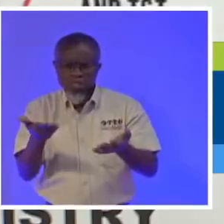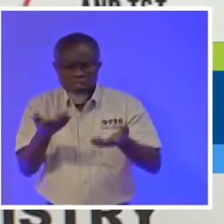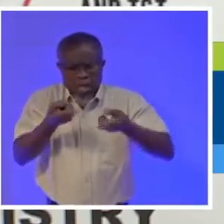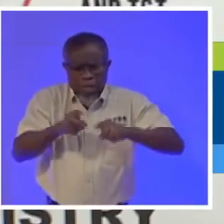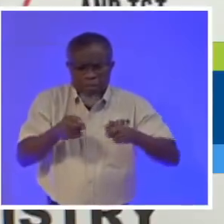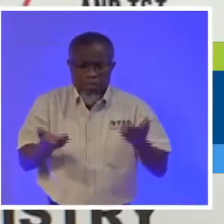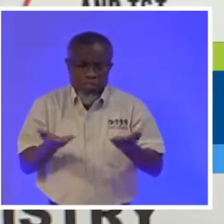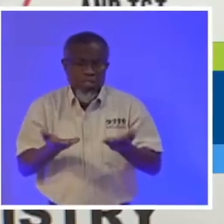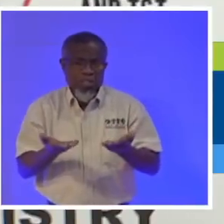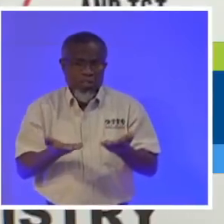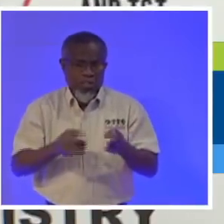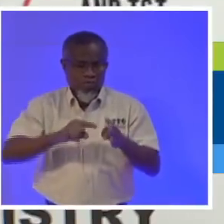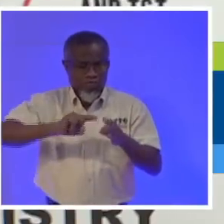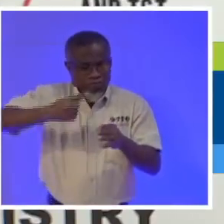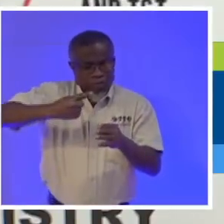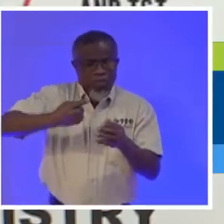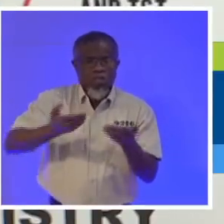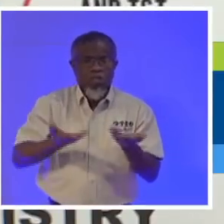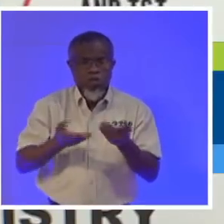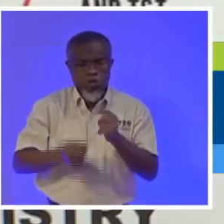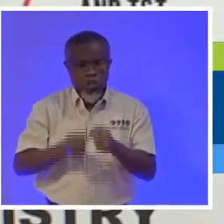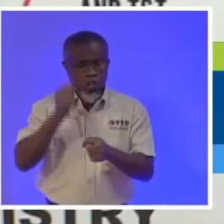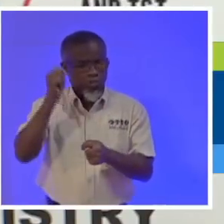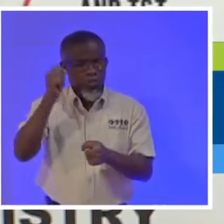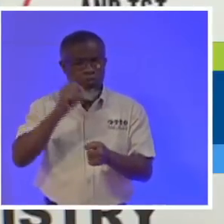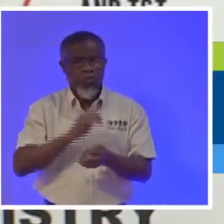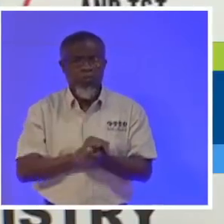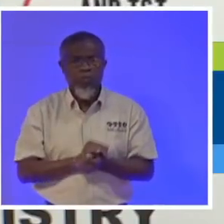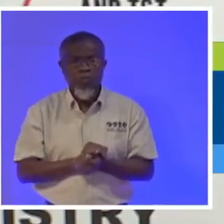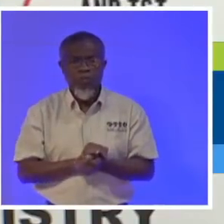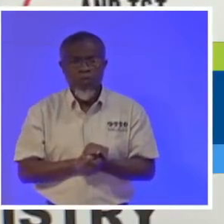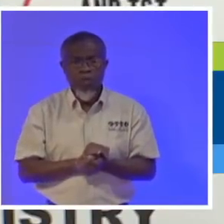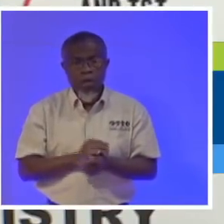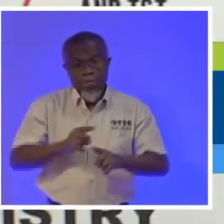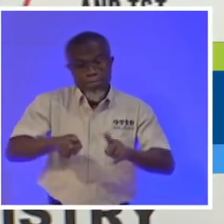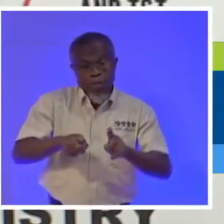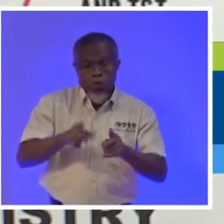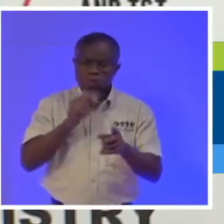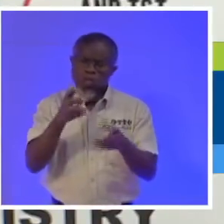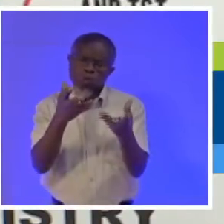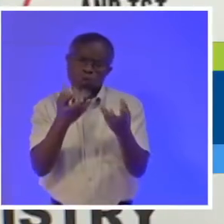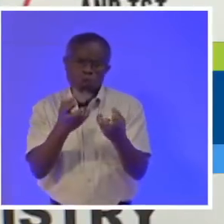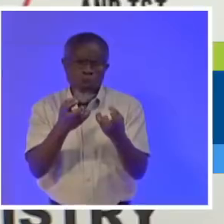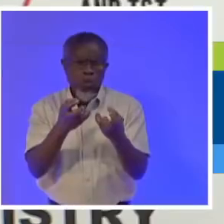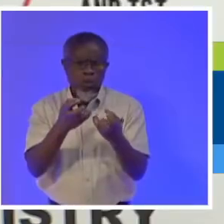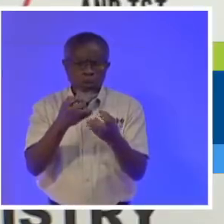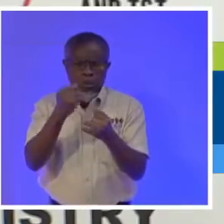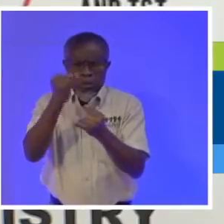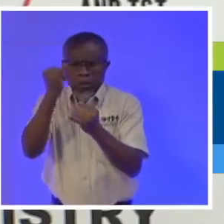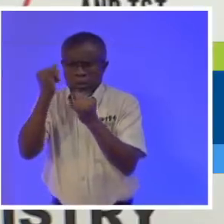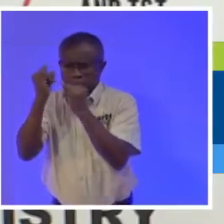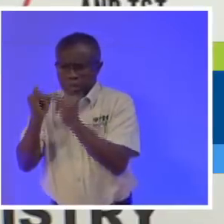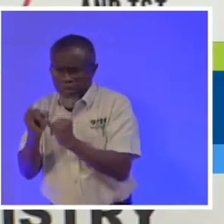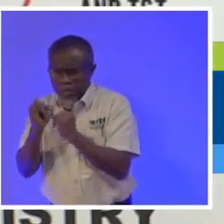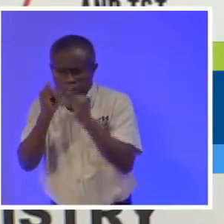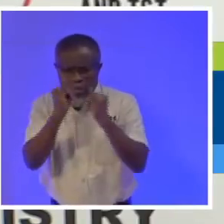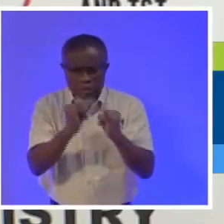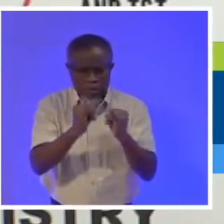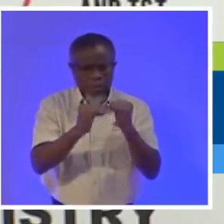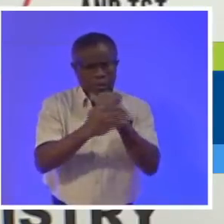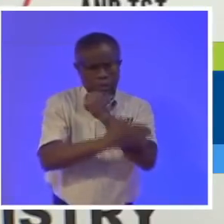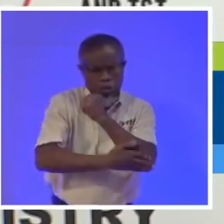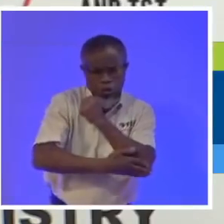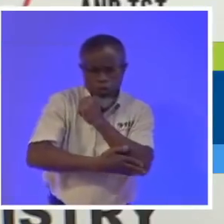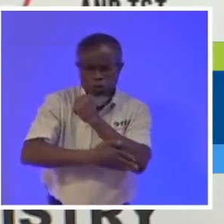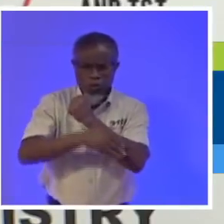community. What you don't want is individual countries setting their own standards, because all of this information has to go to a